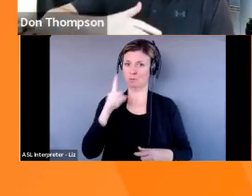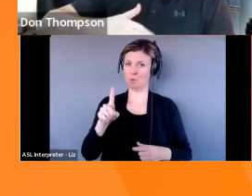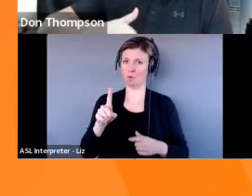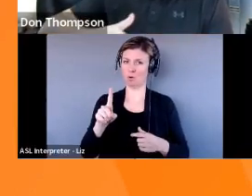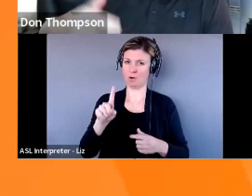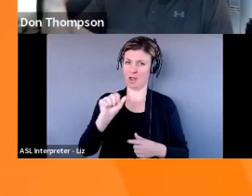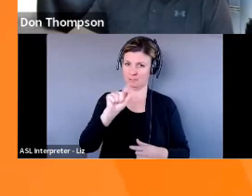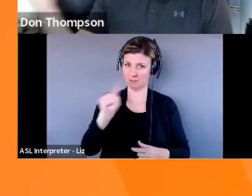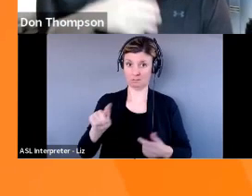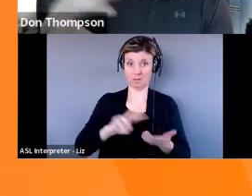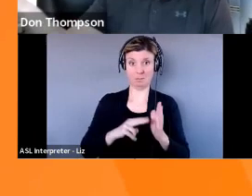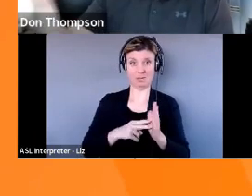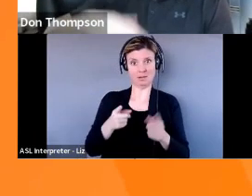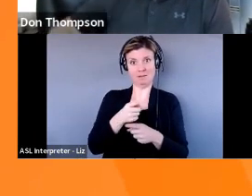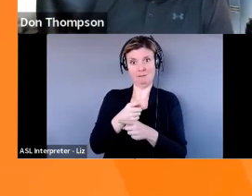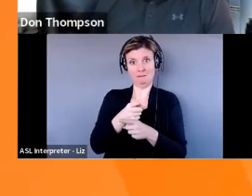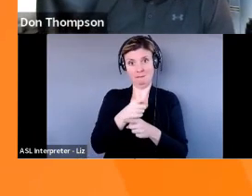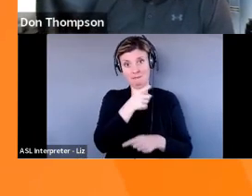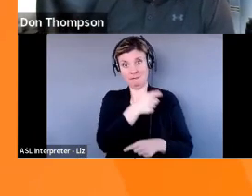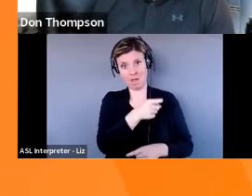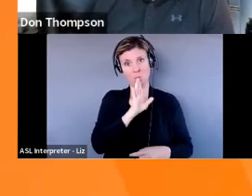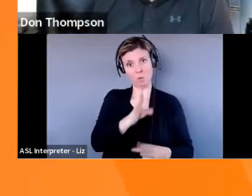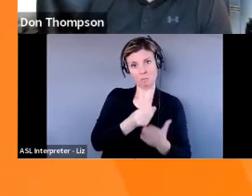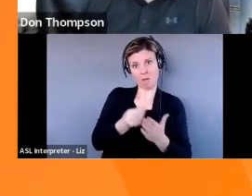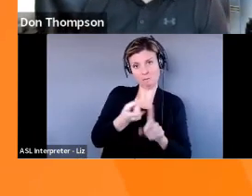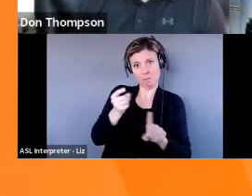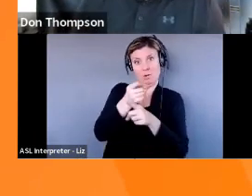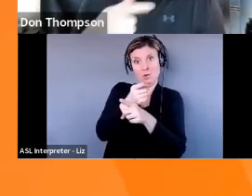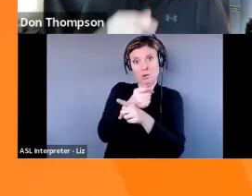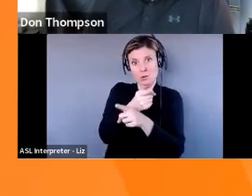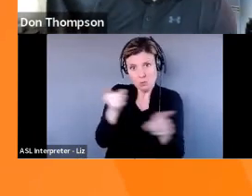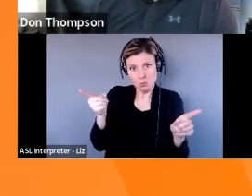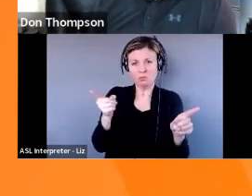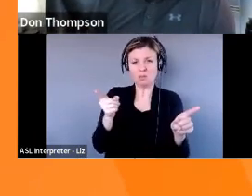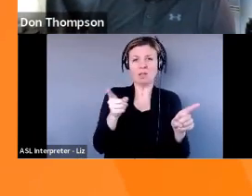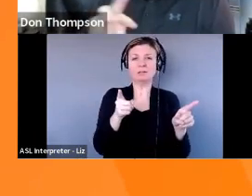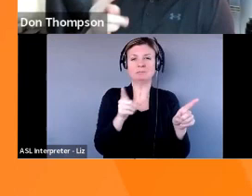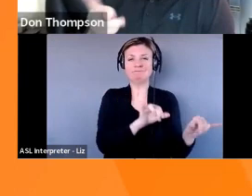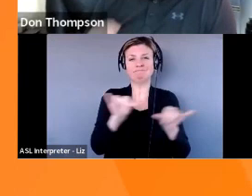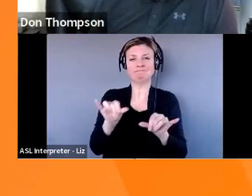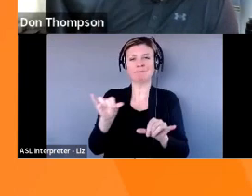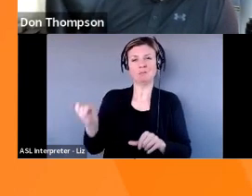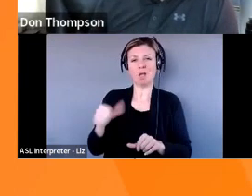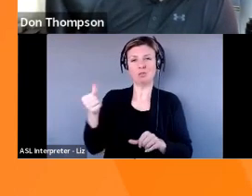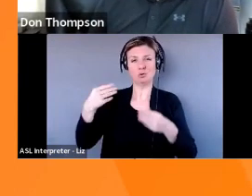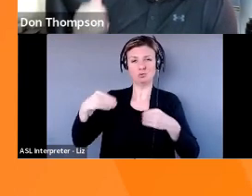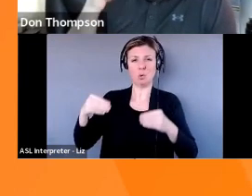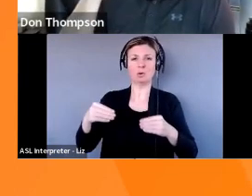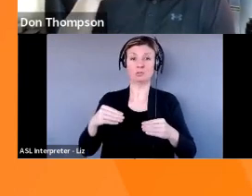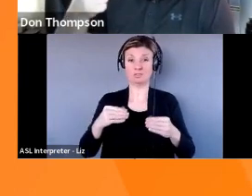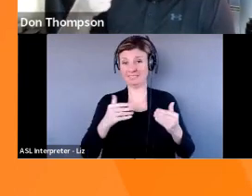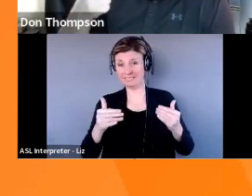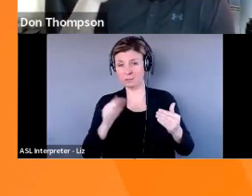from you like any normal retailer would buy. Okay, so, and we'll talk a little bit more about vendor versus seller, but